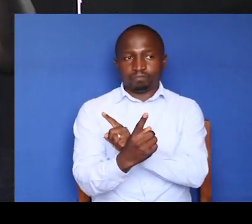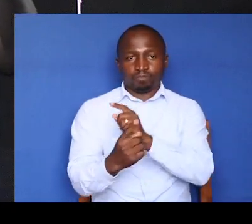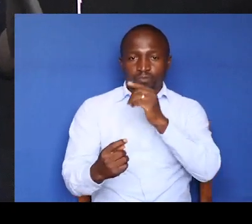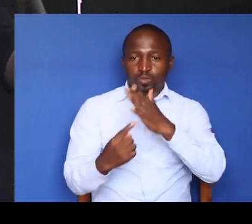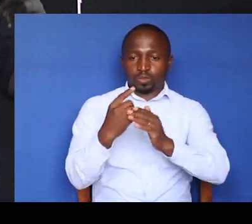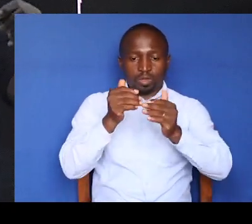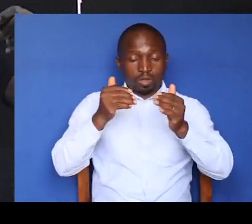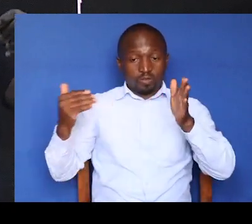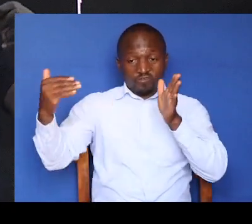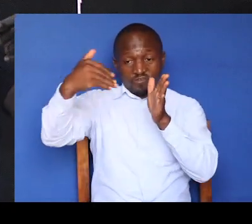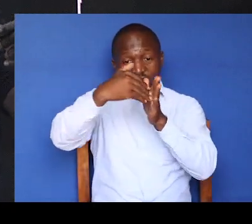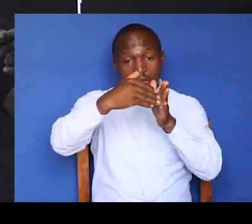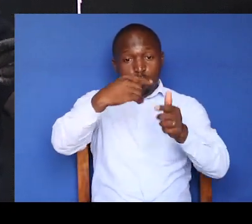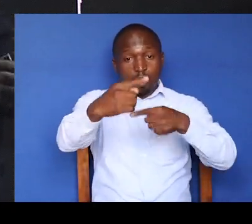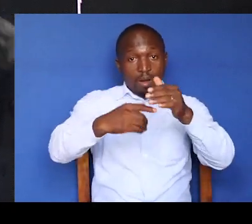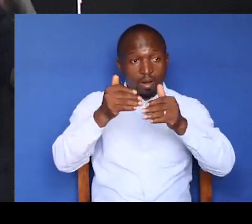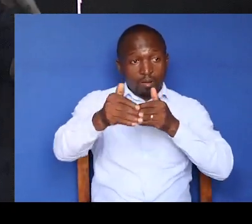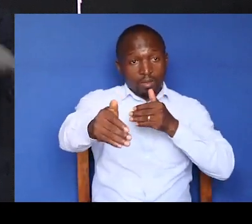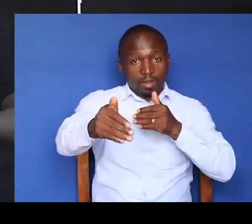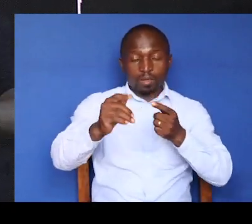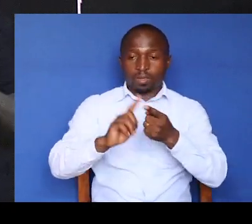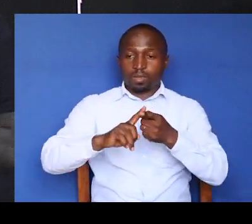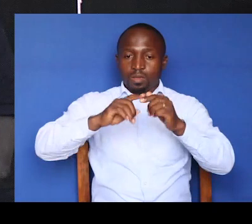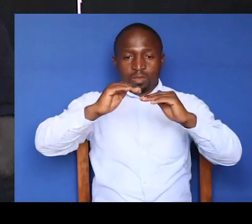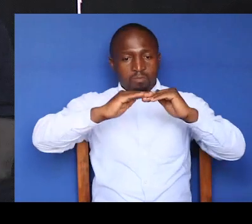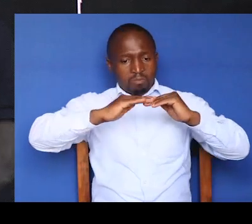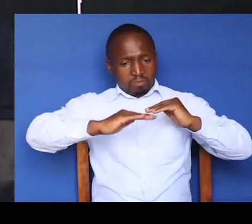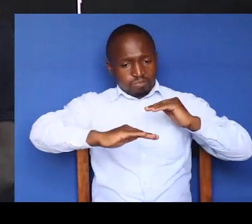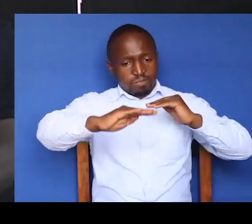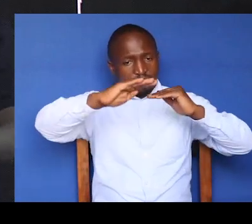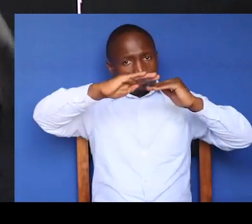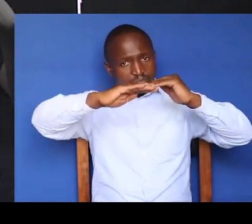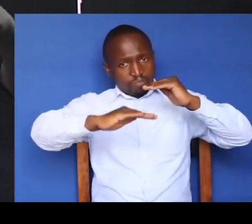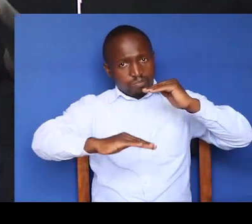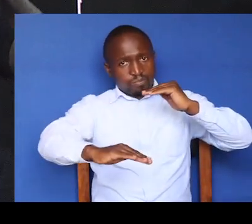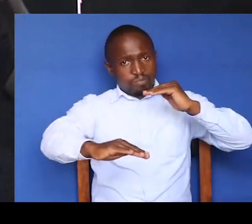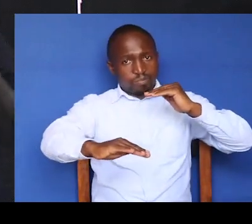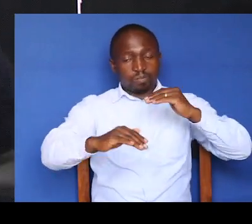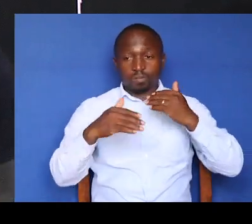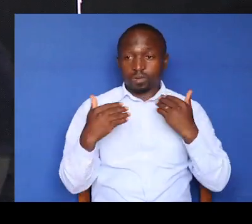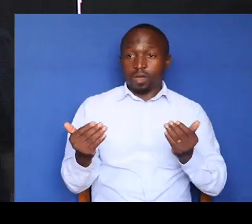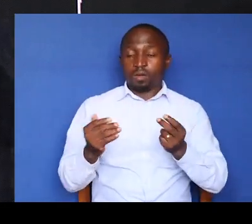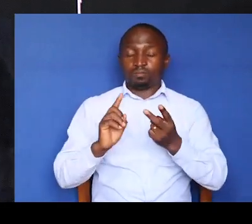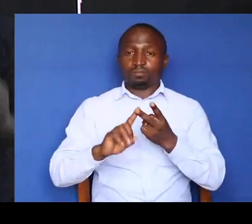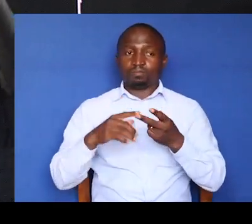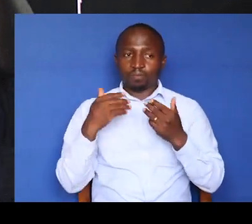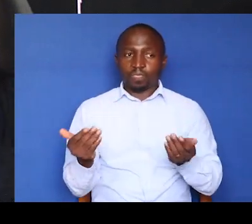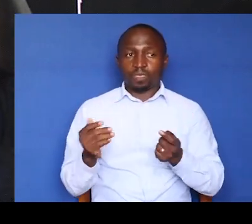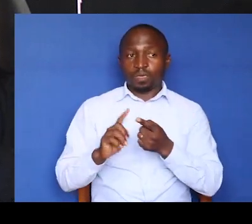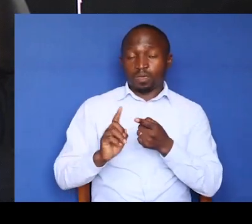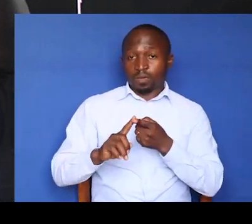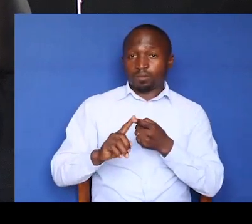this part towards the low-lying areas, the bed lowered enough. The bed, by being lowered,